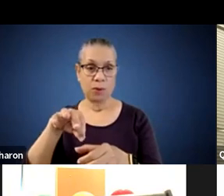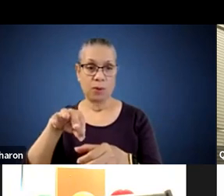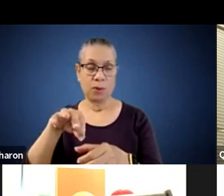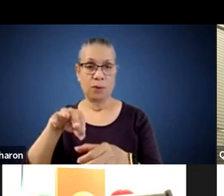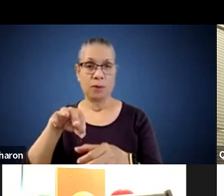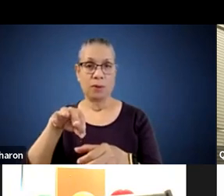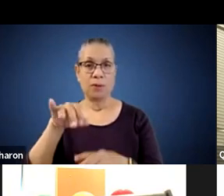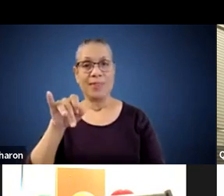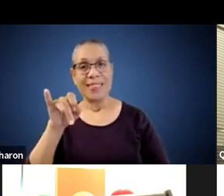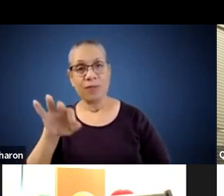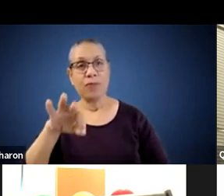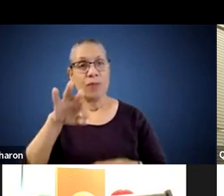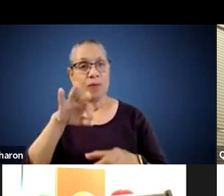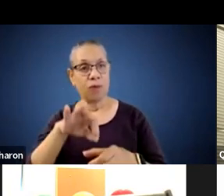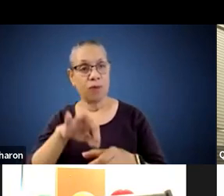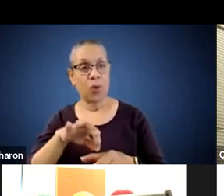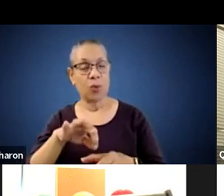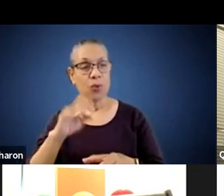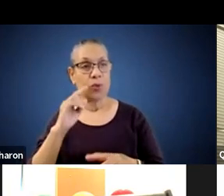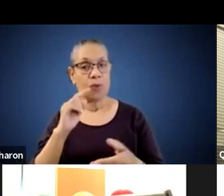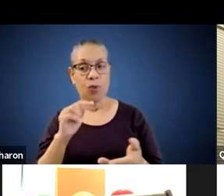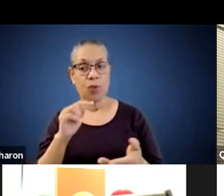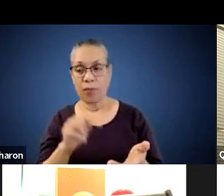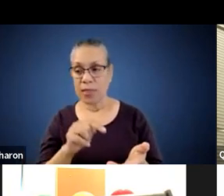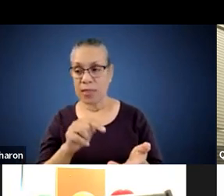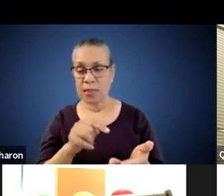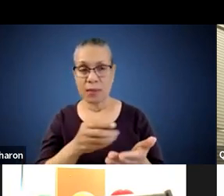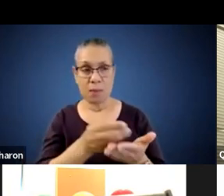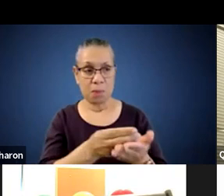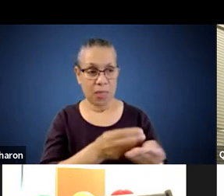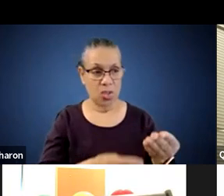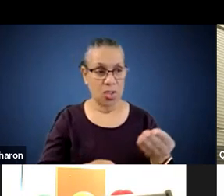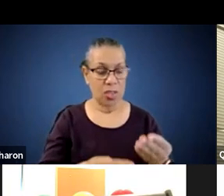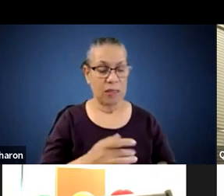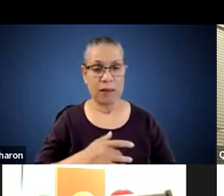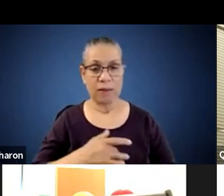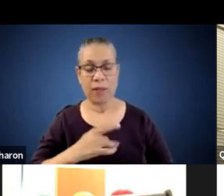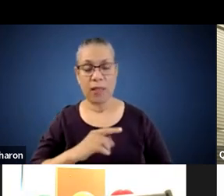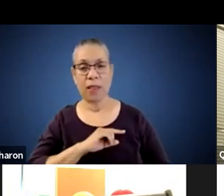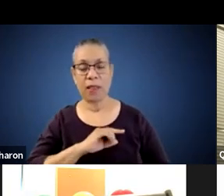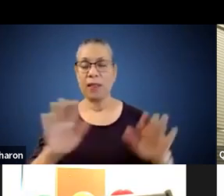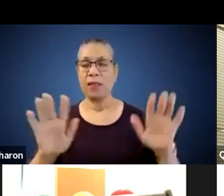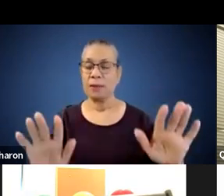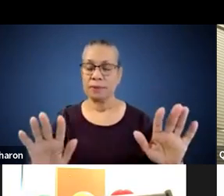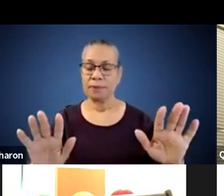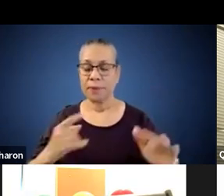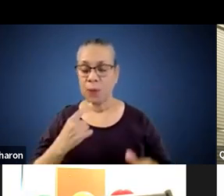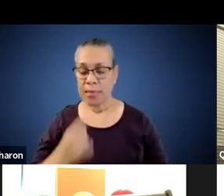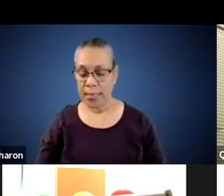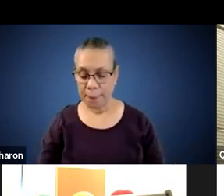if we vote for this uh budget let me say this